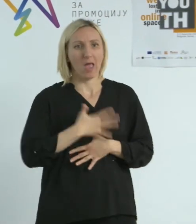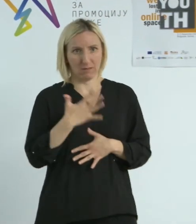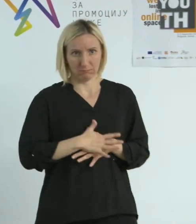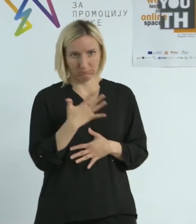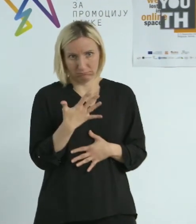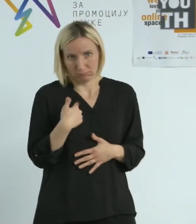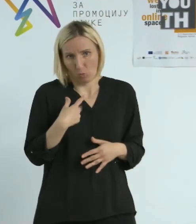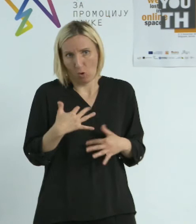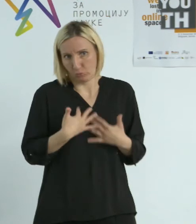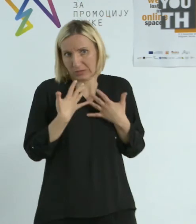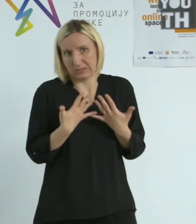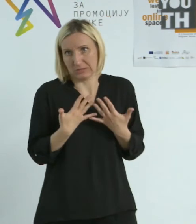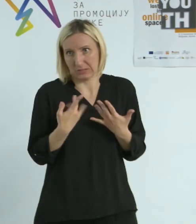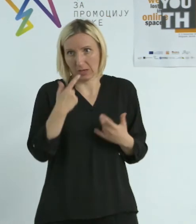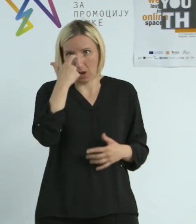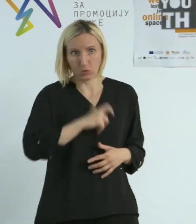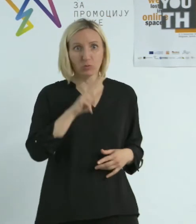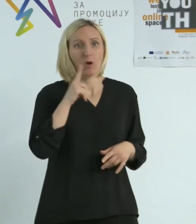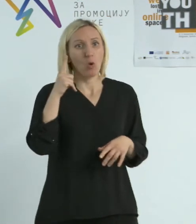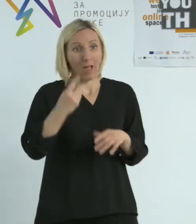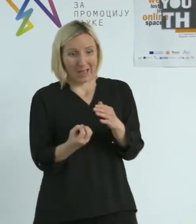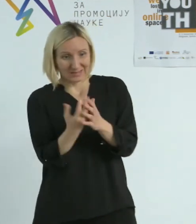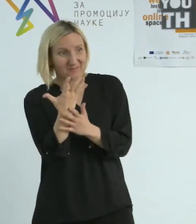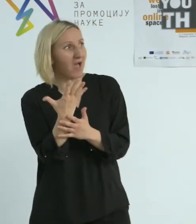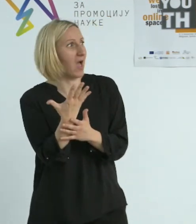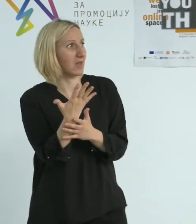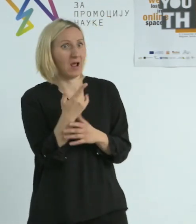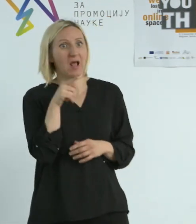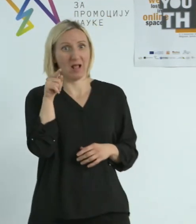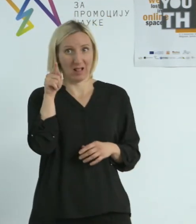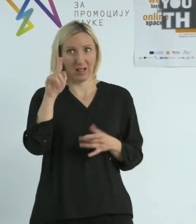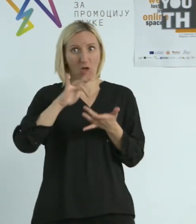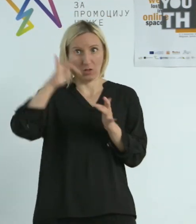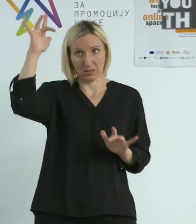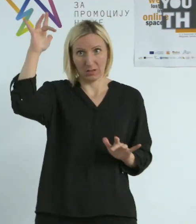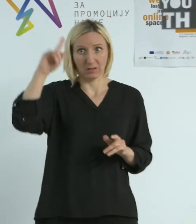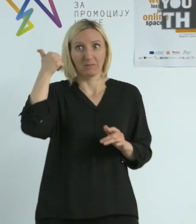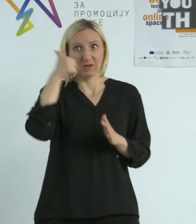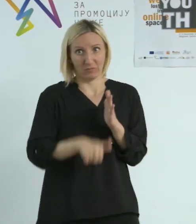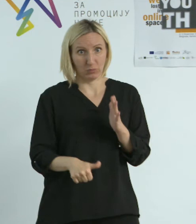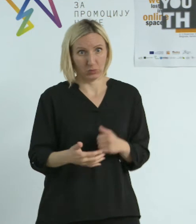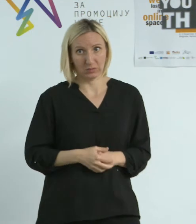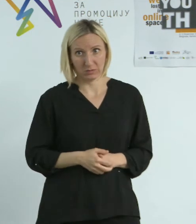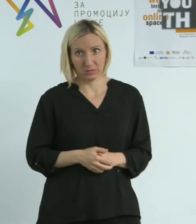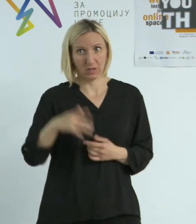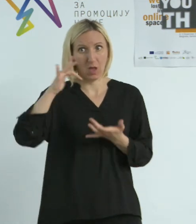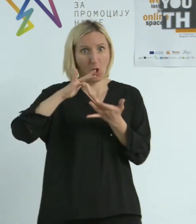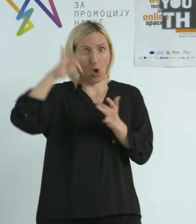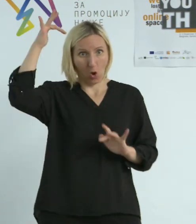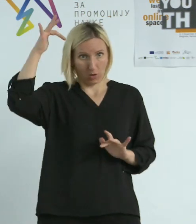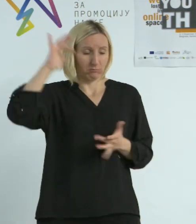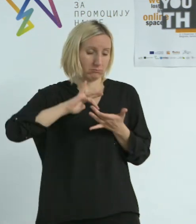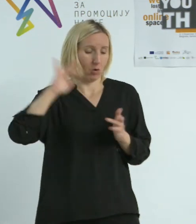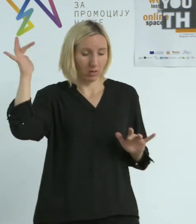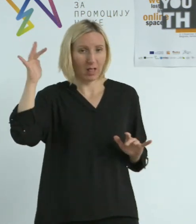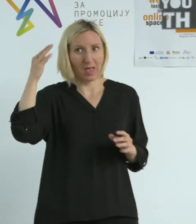had as a person who was creating one online course for the first time, online course of non-formal education, I